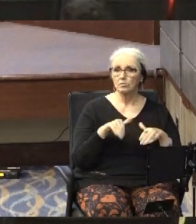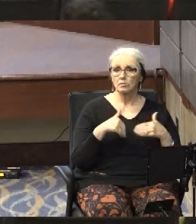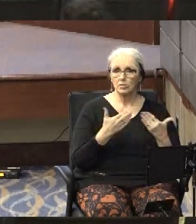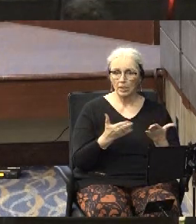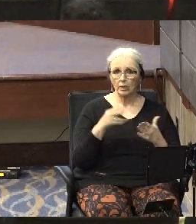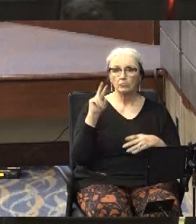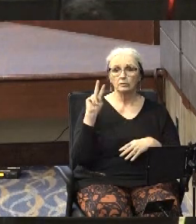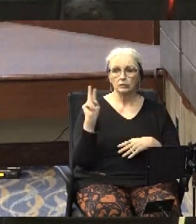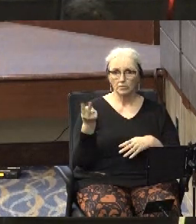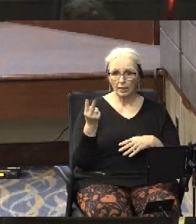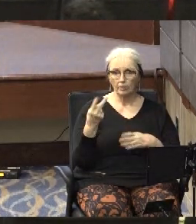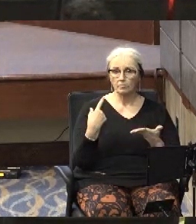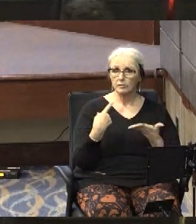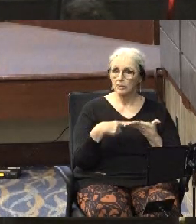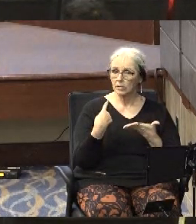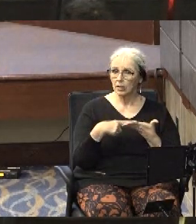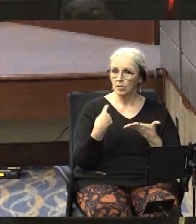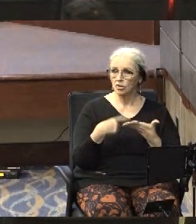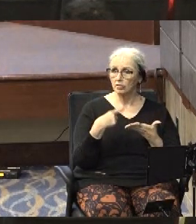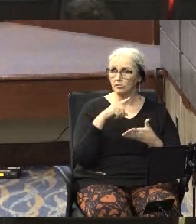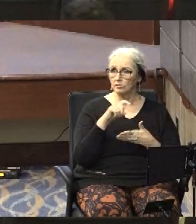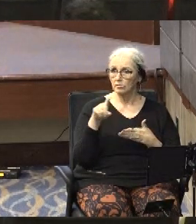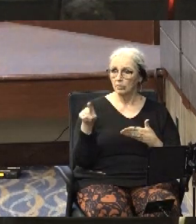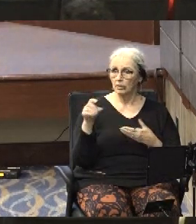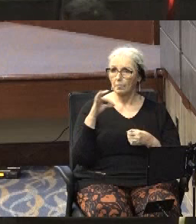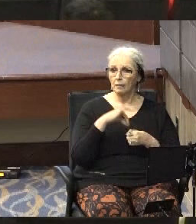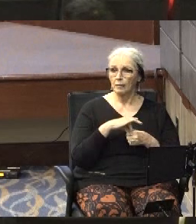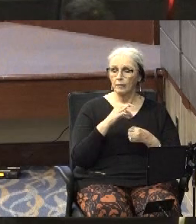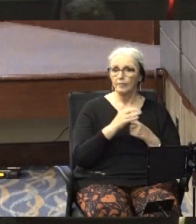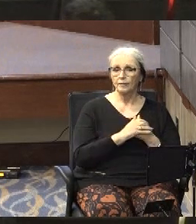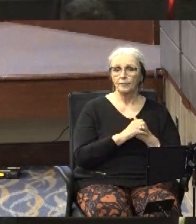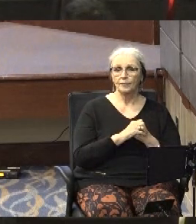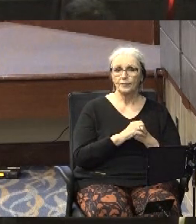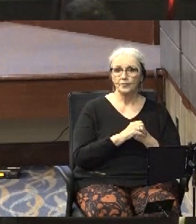and a second. Any discussion? Please poll the council.